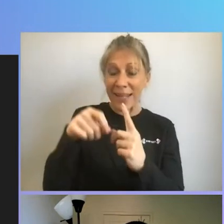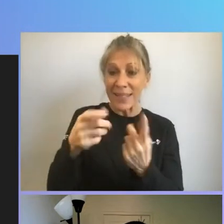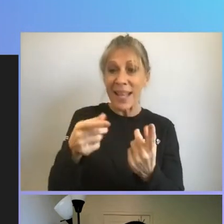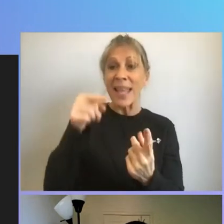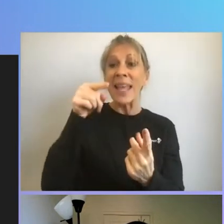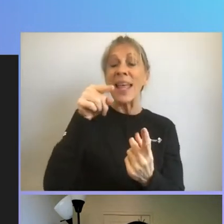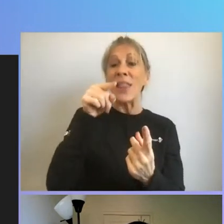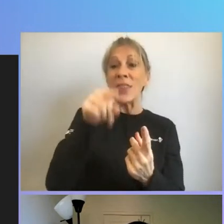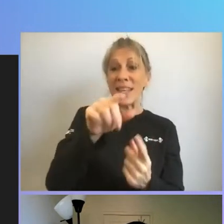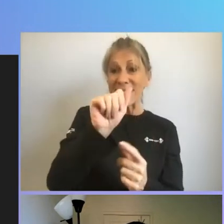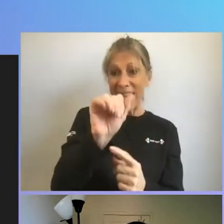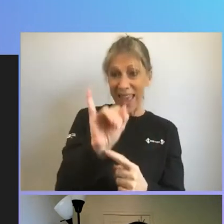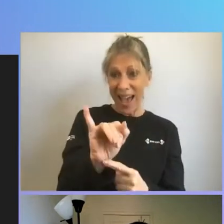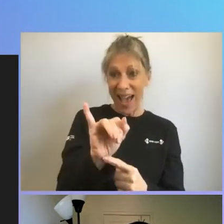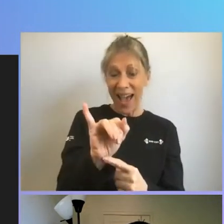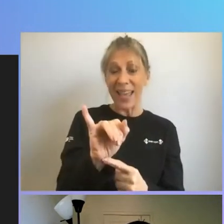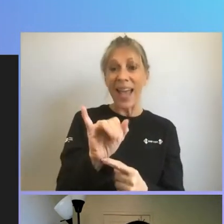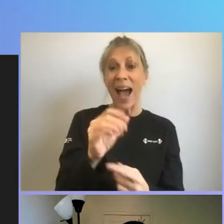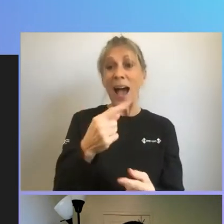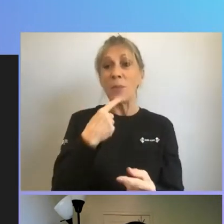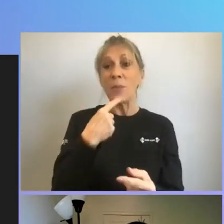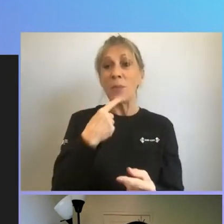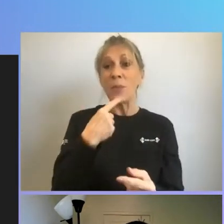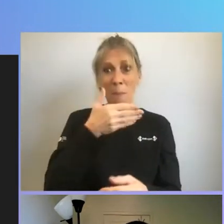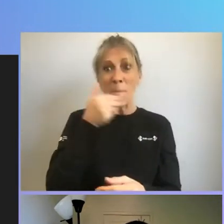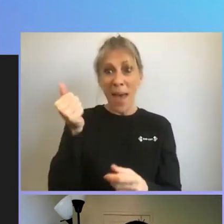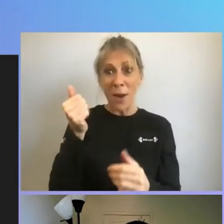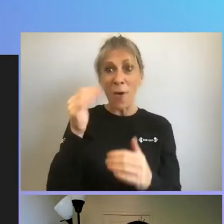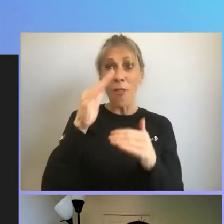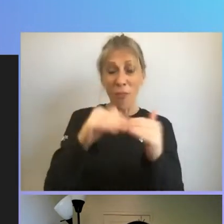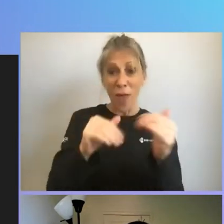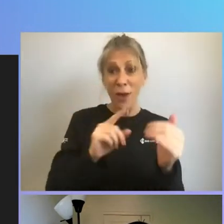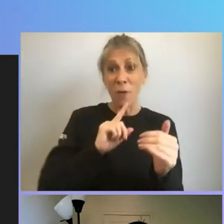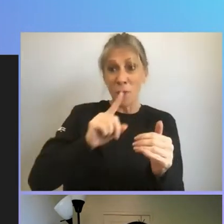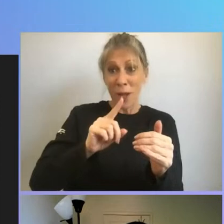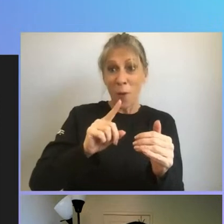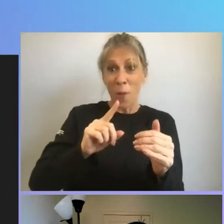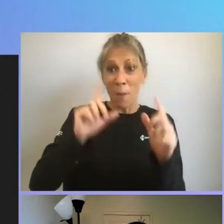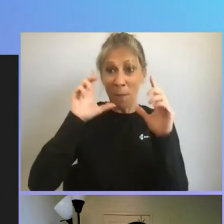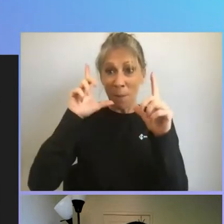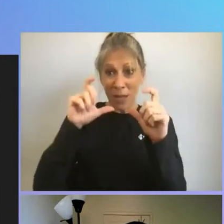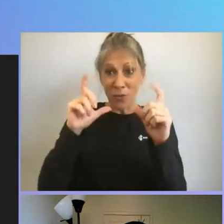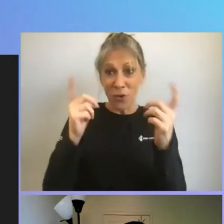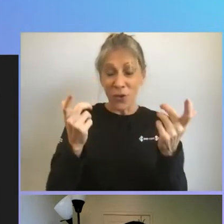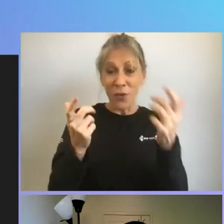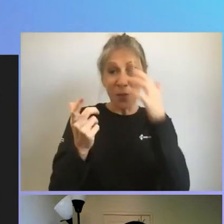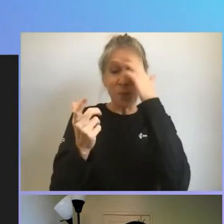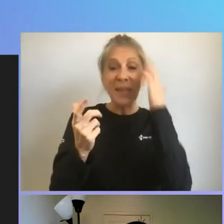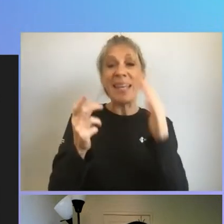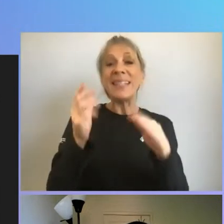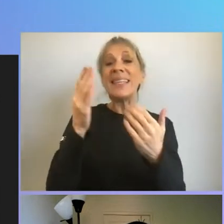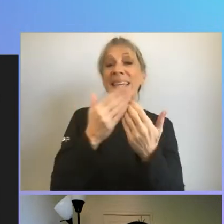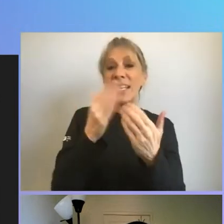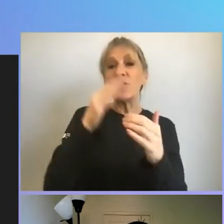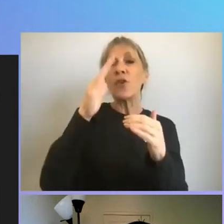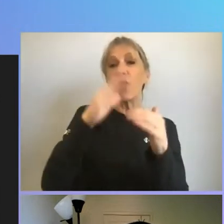AI text to image is, I would say, even better than camera or real life, and it's way easier than Microsoft Paint